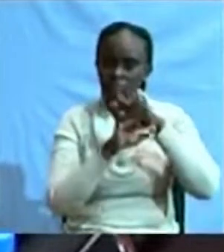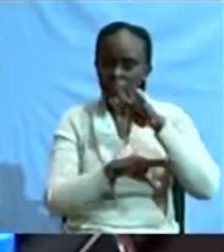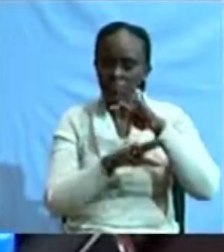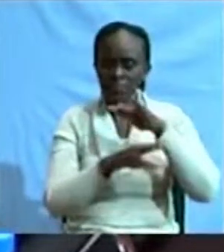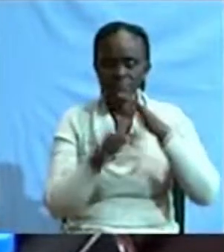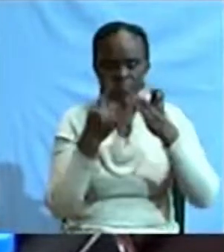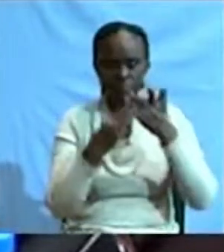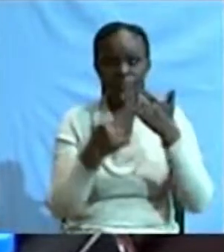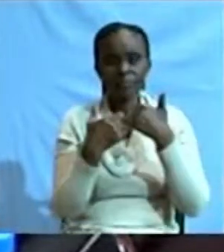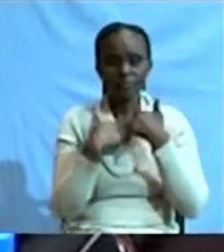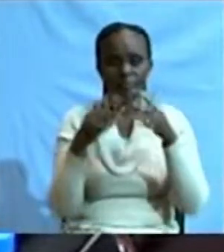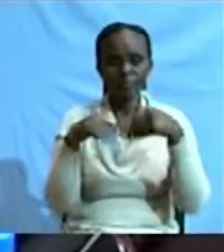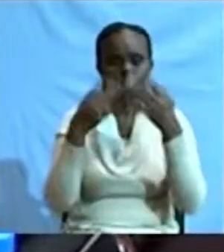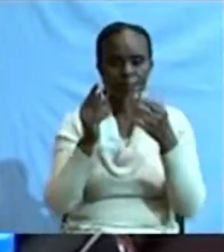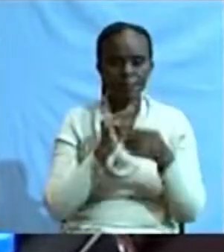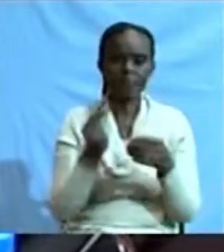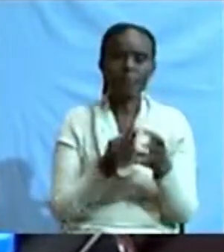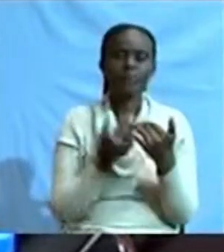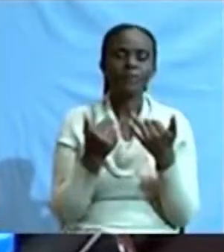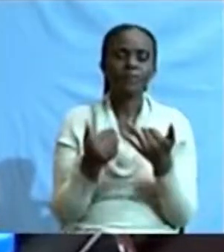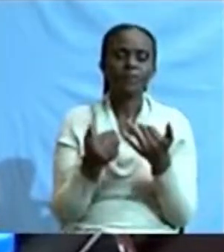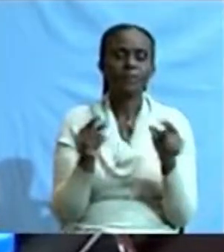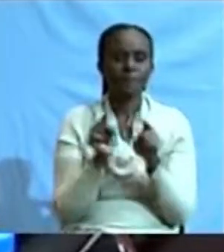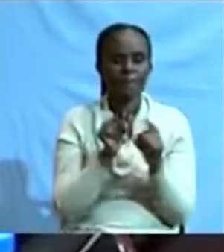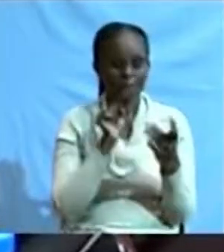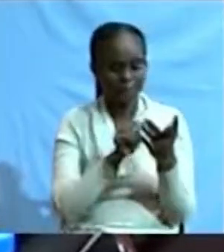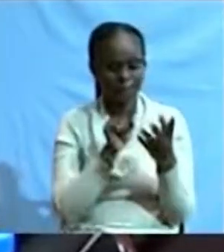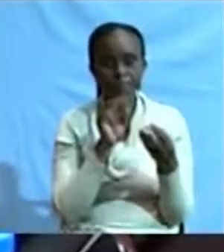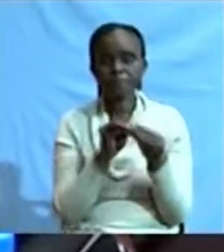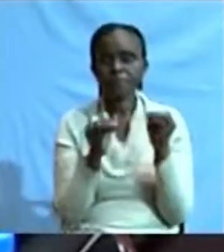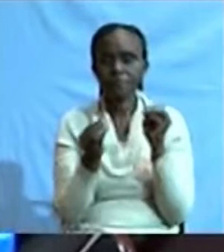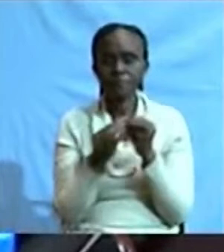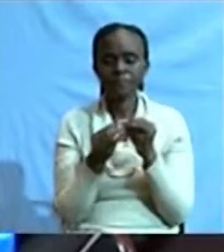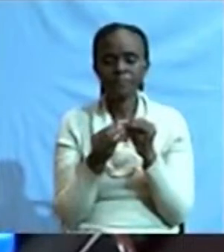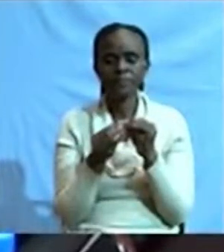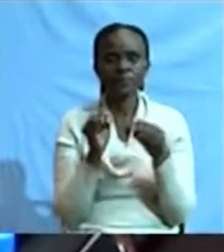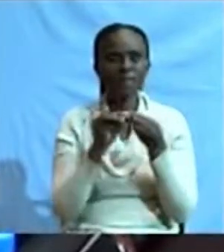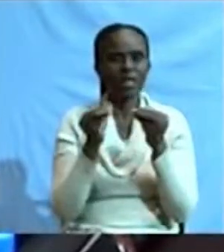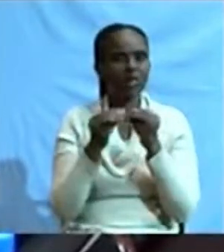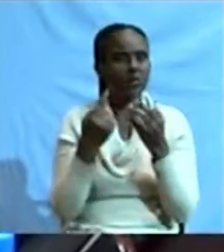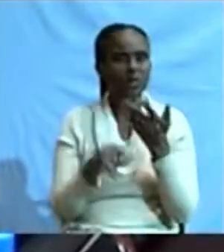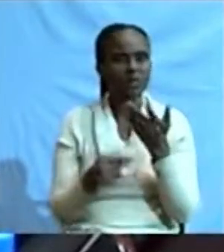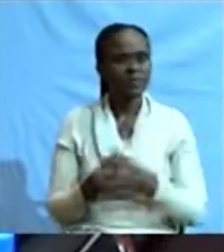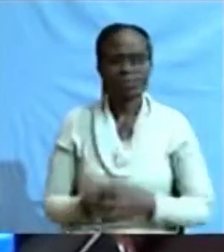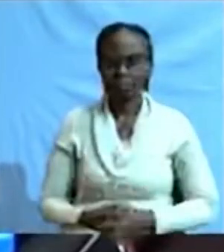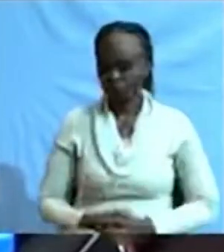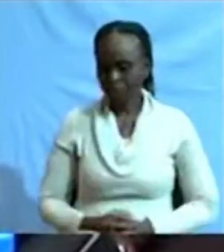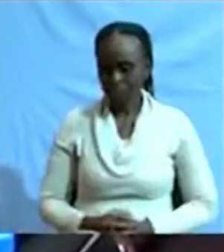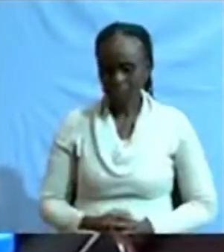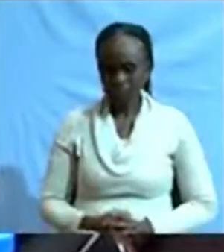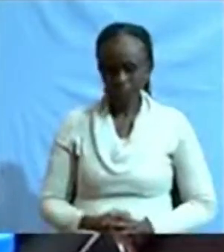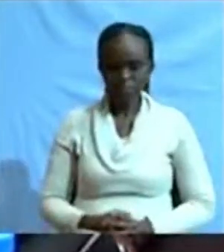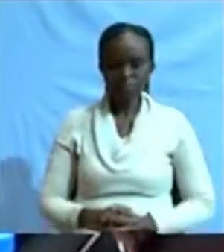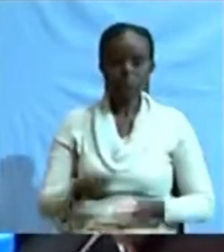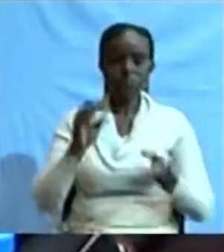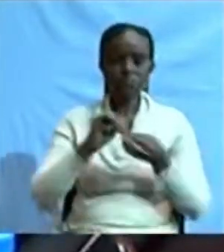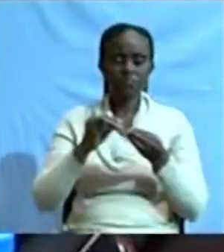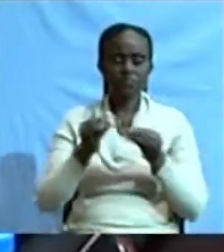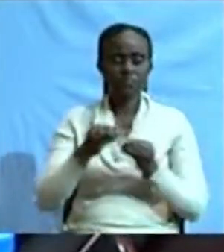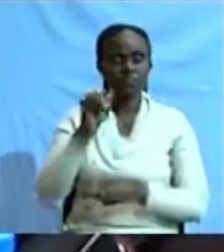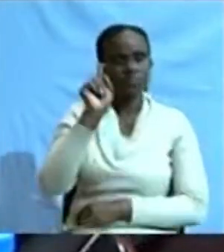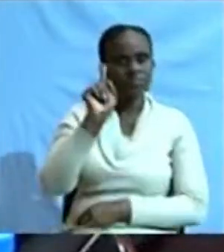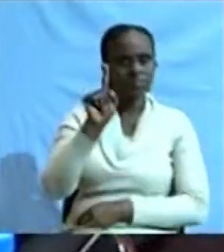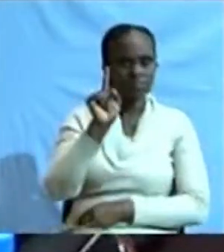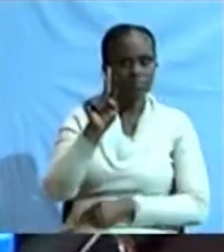that has been given to us. This appendix. Appendix number what? It's an appendix number